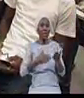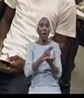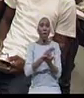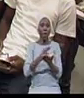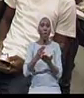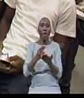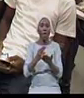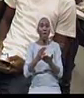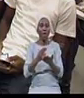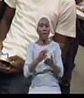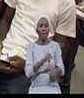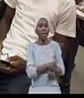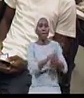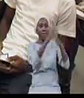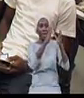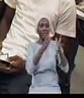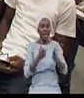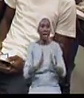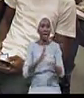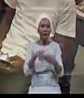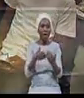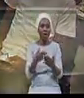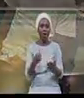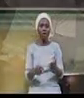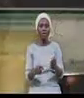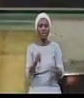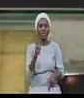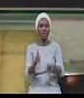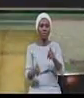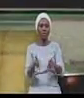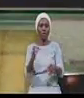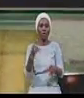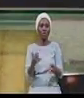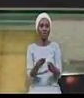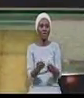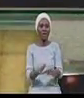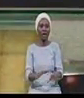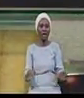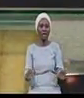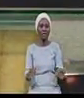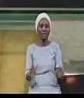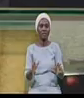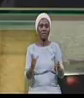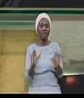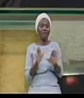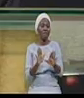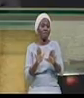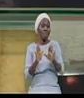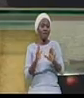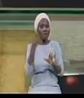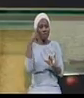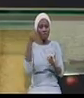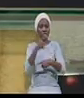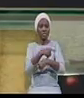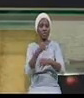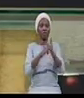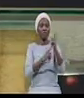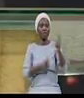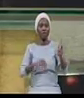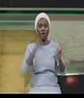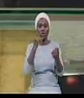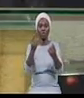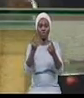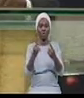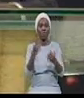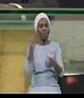Lord cometh, for it is near at hand. Verse 11, and the Lord